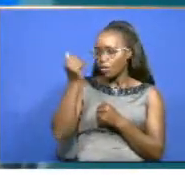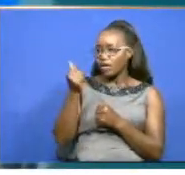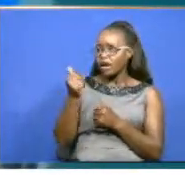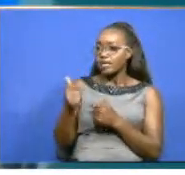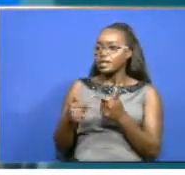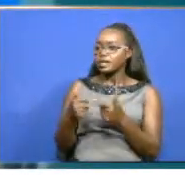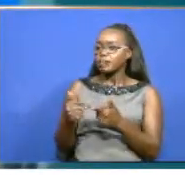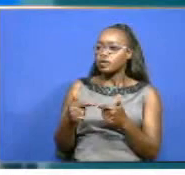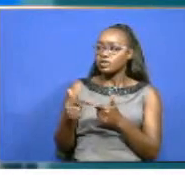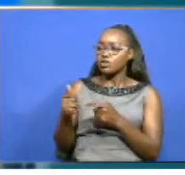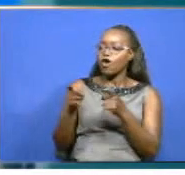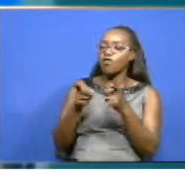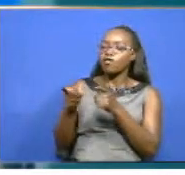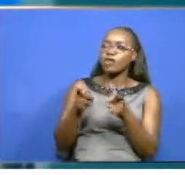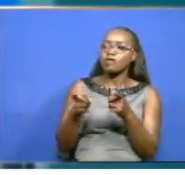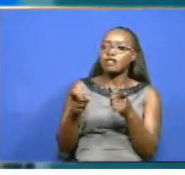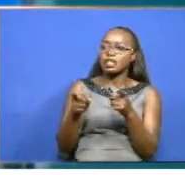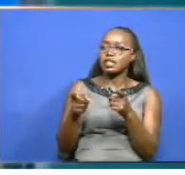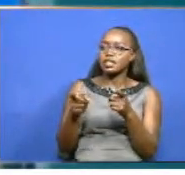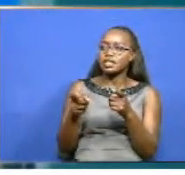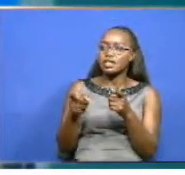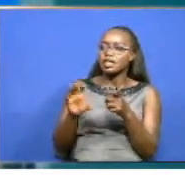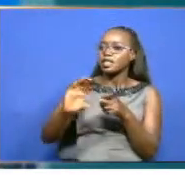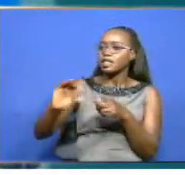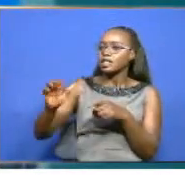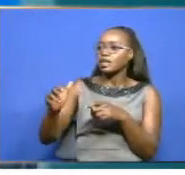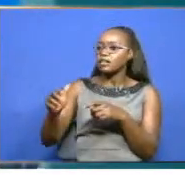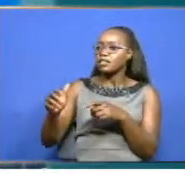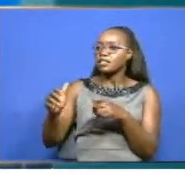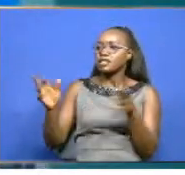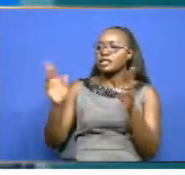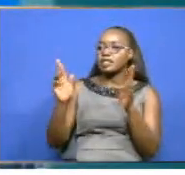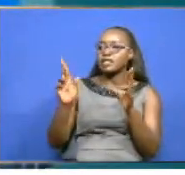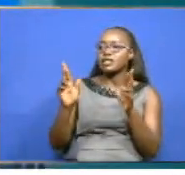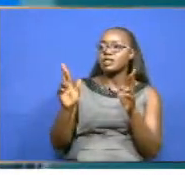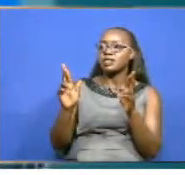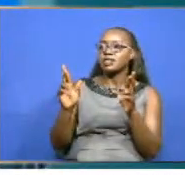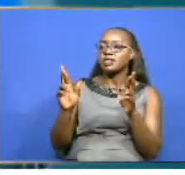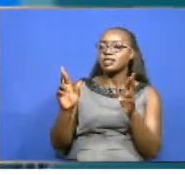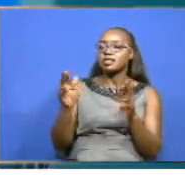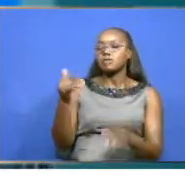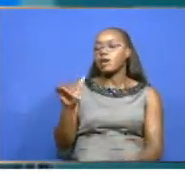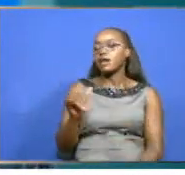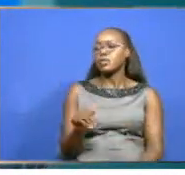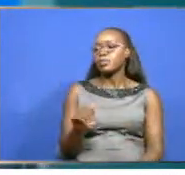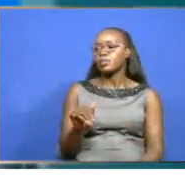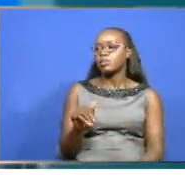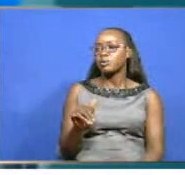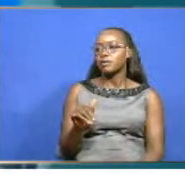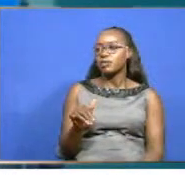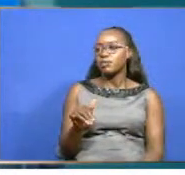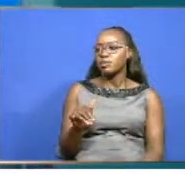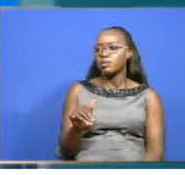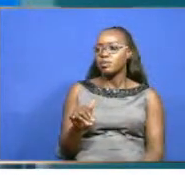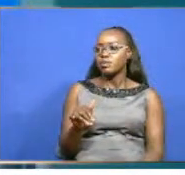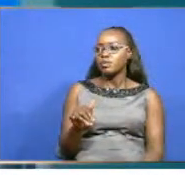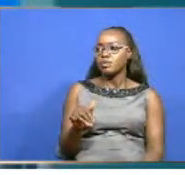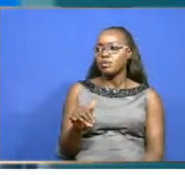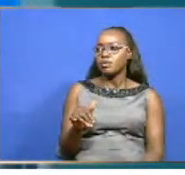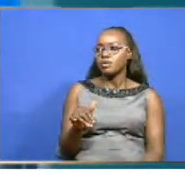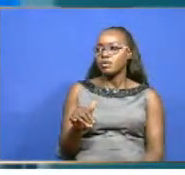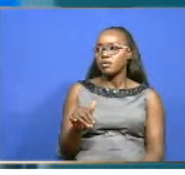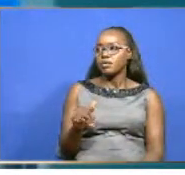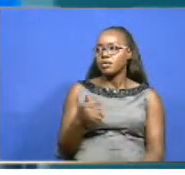of governance and counties that were not ready as yet. You see? So I might be a